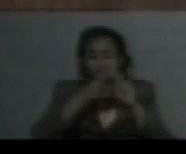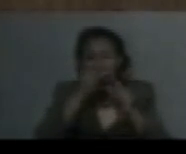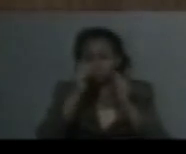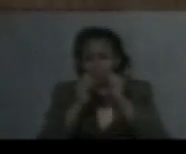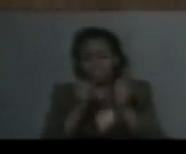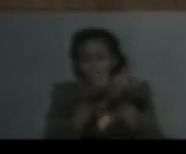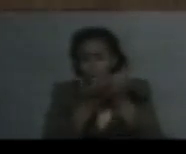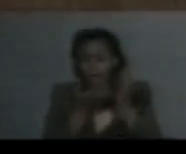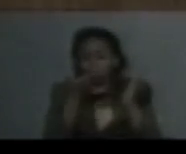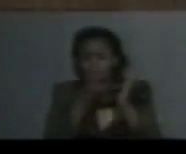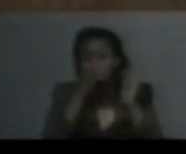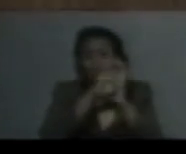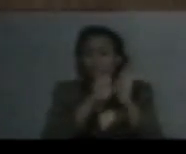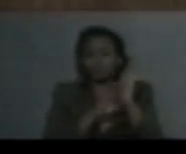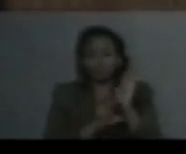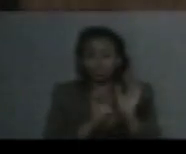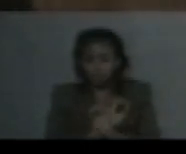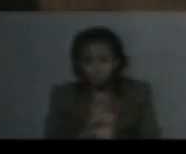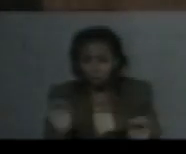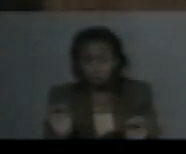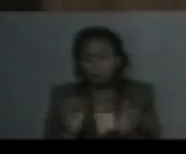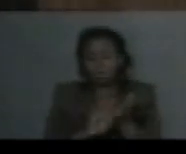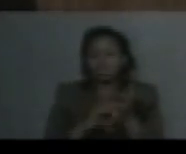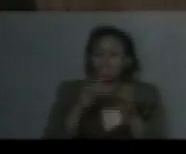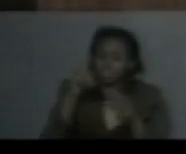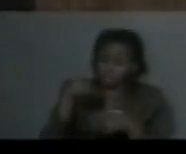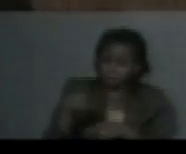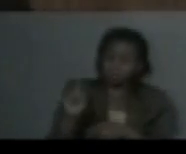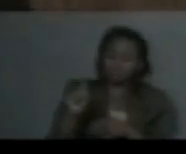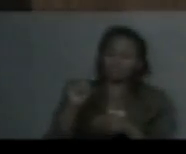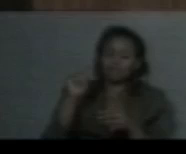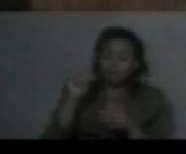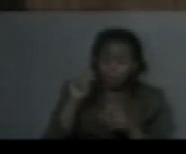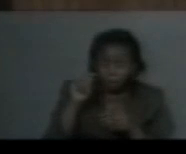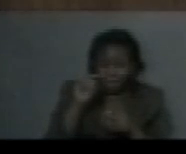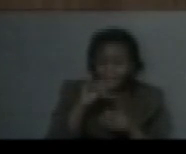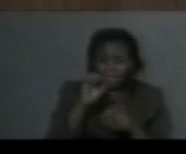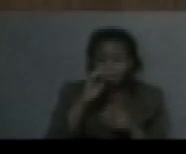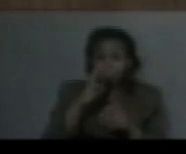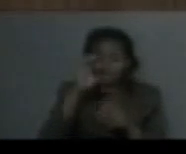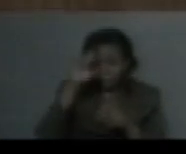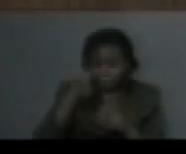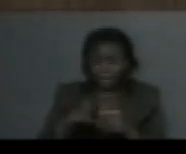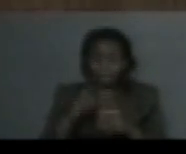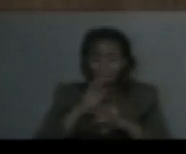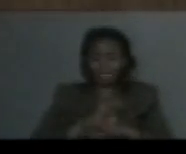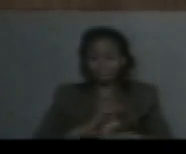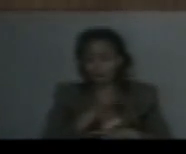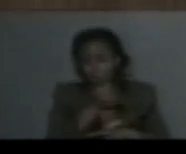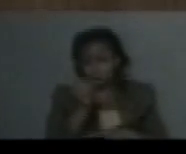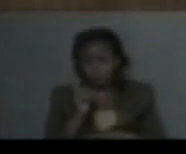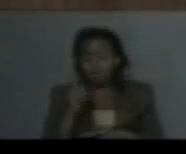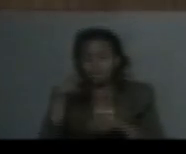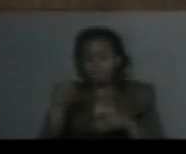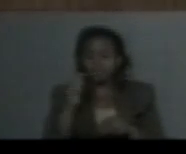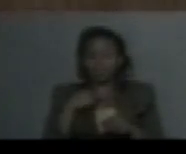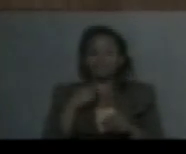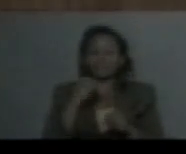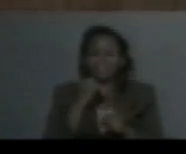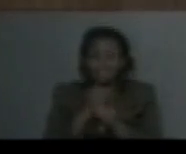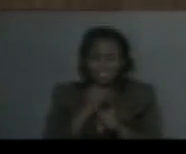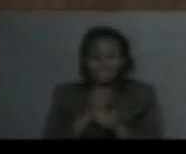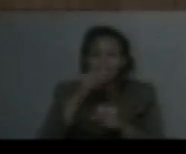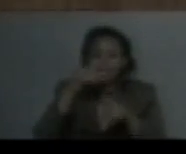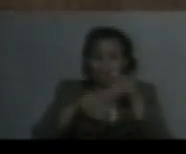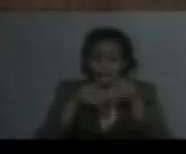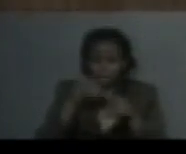are required, then it is their obligation to satisfy Your Lordship that they carried out an